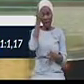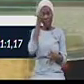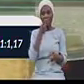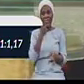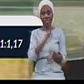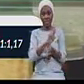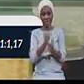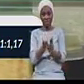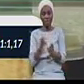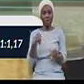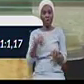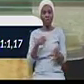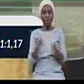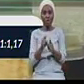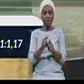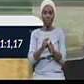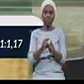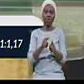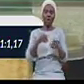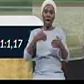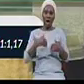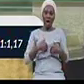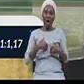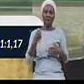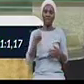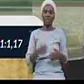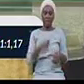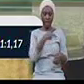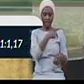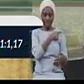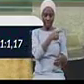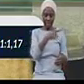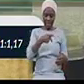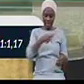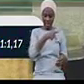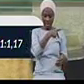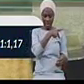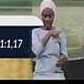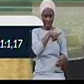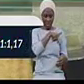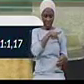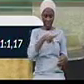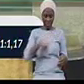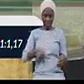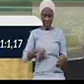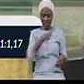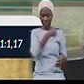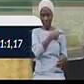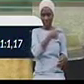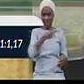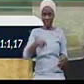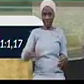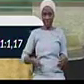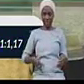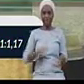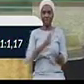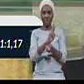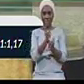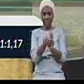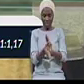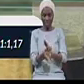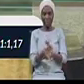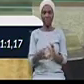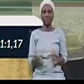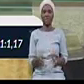prince's repentance. I'm coming to 1 Chronicles chapter 21. 1 Chronicles chapter